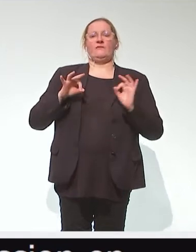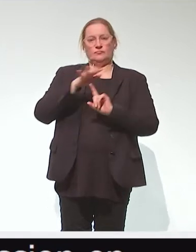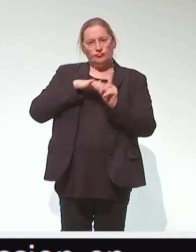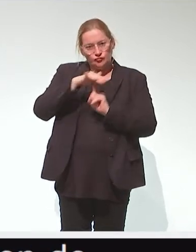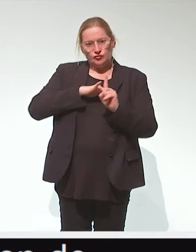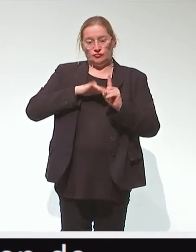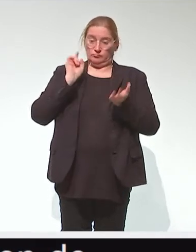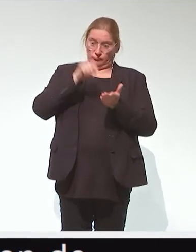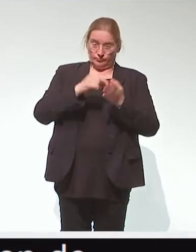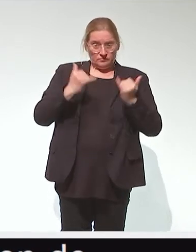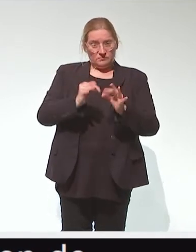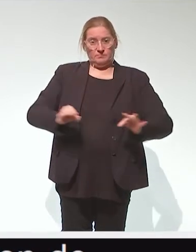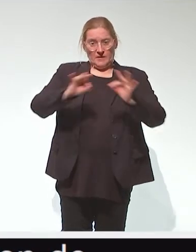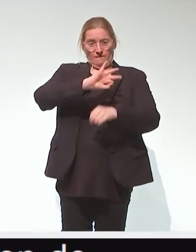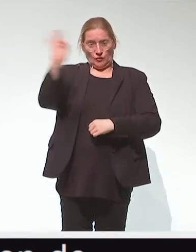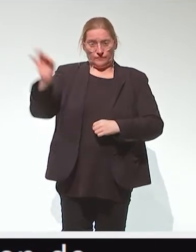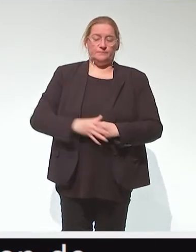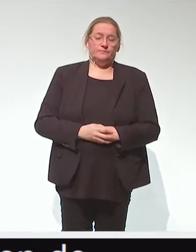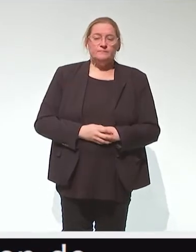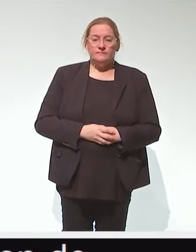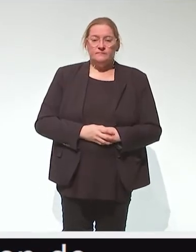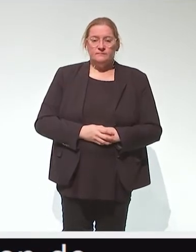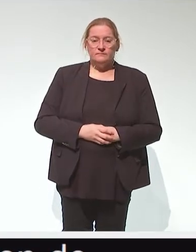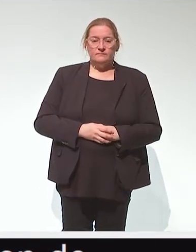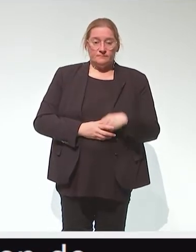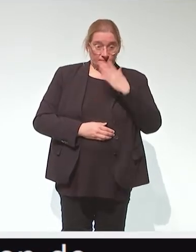Resources Department of the Social Ministry in France.